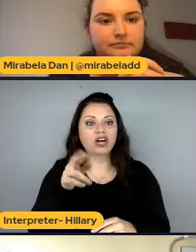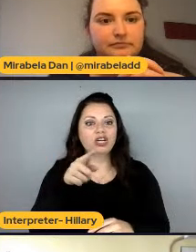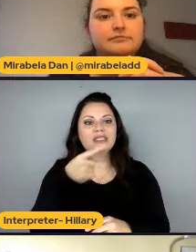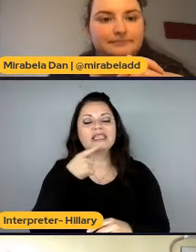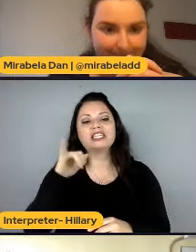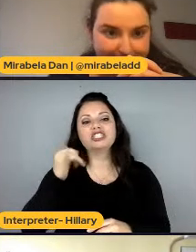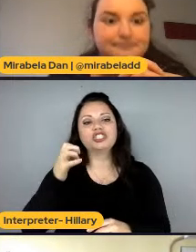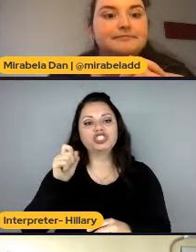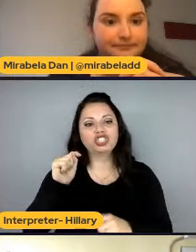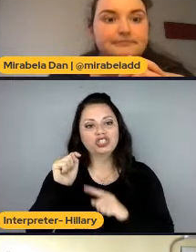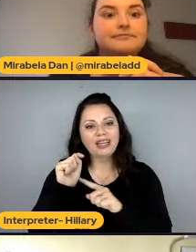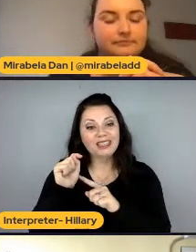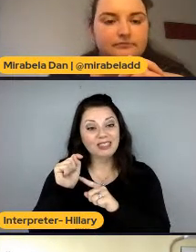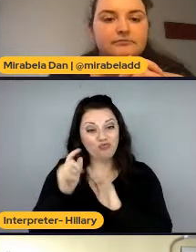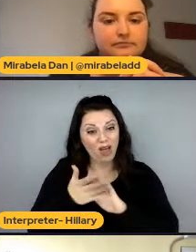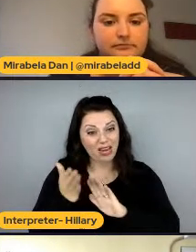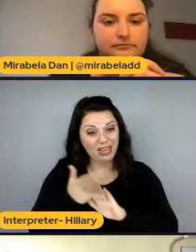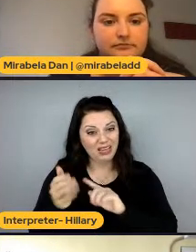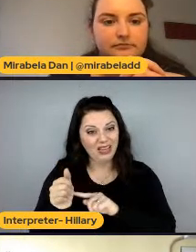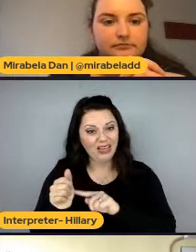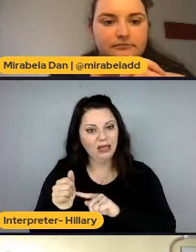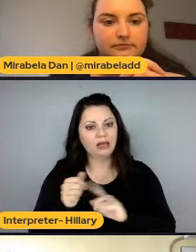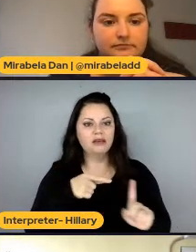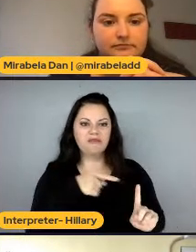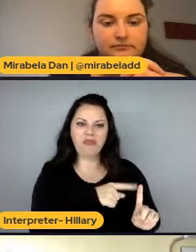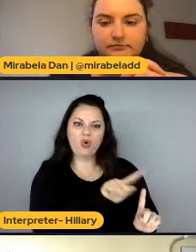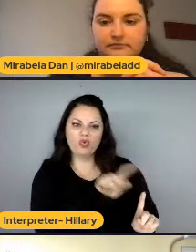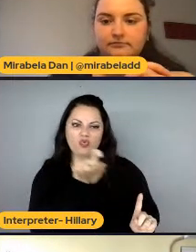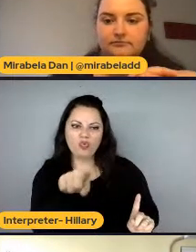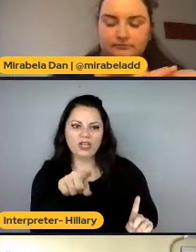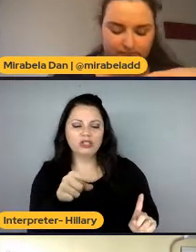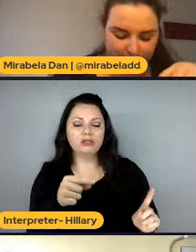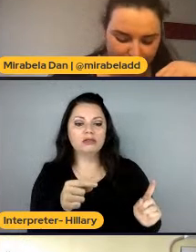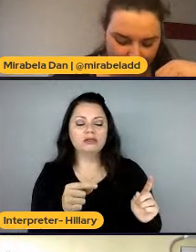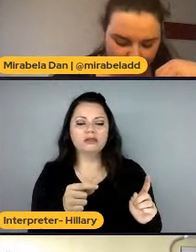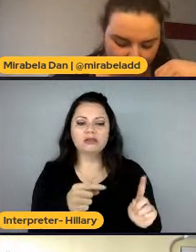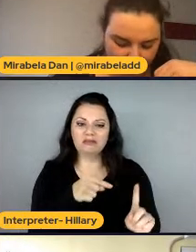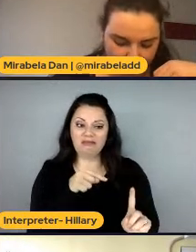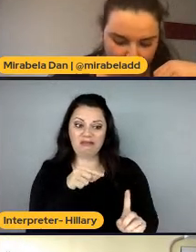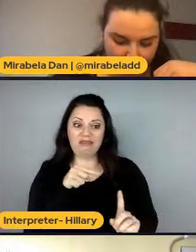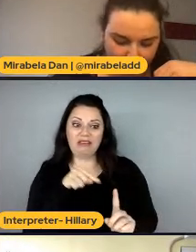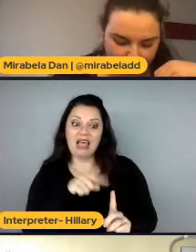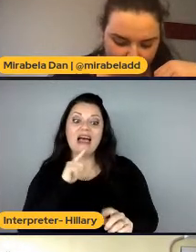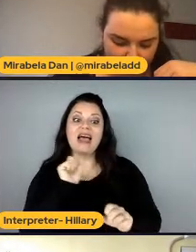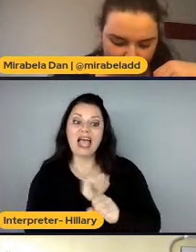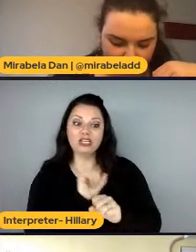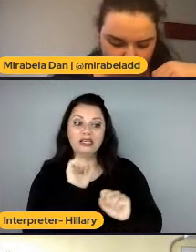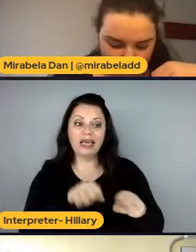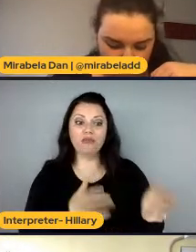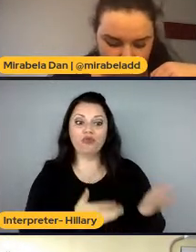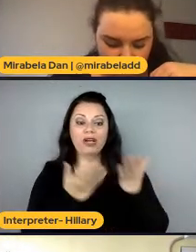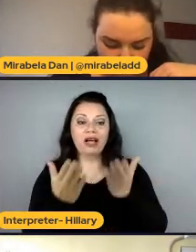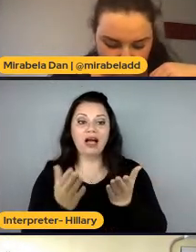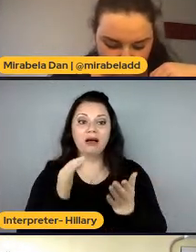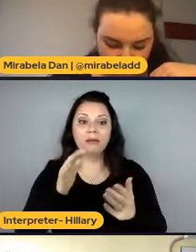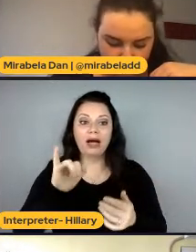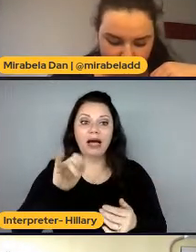jest. Yeah, so Admir wants to know if does it actually bring up the infrastructure, or is it a